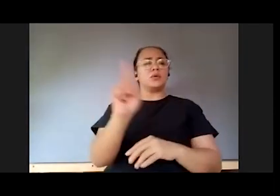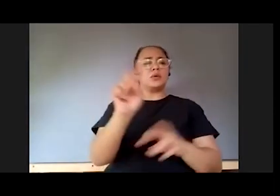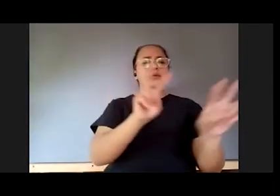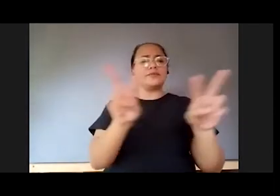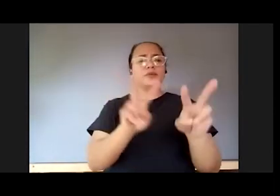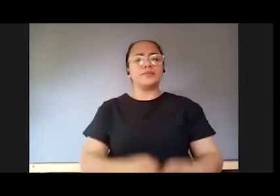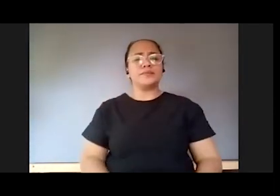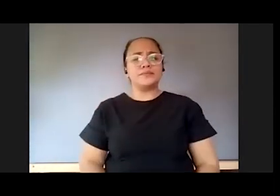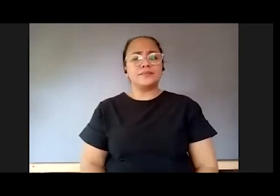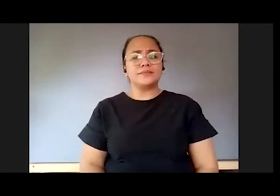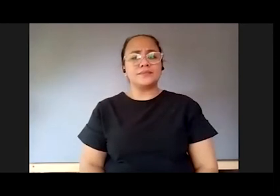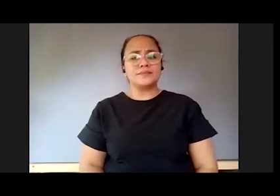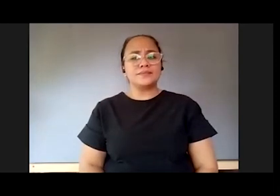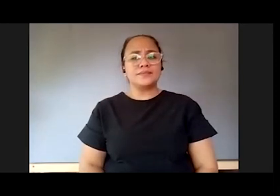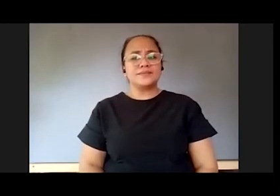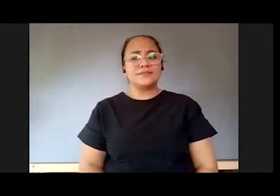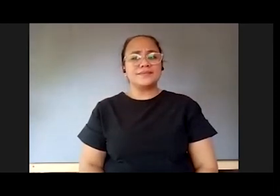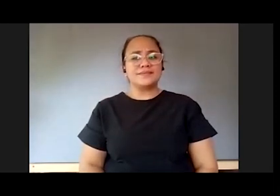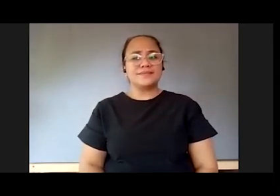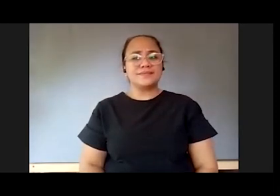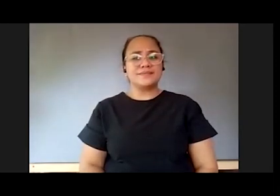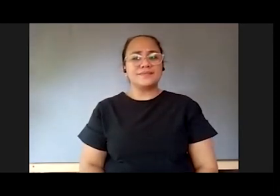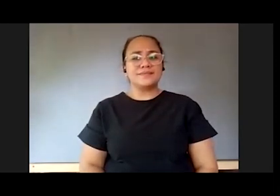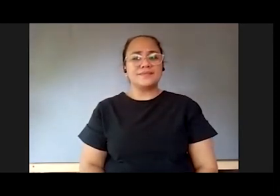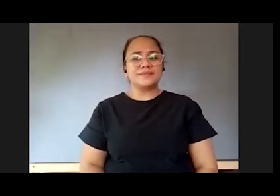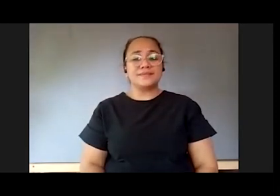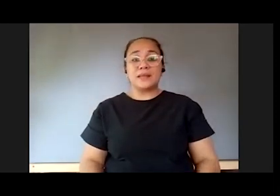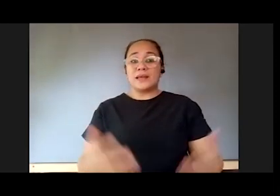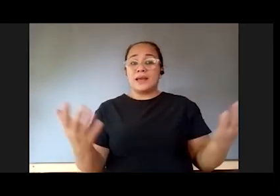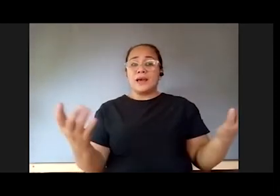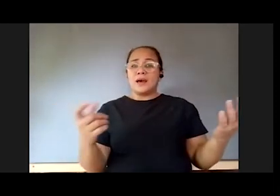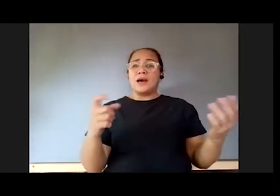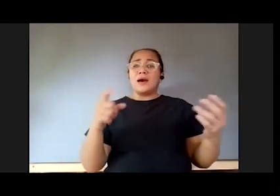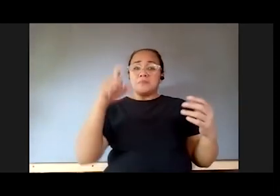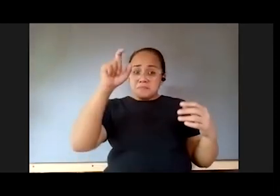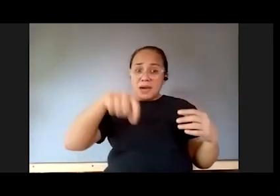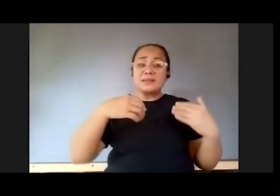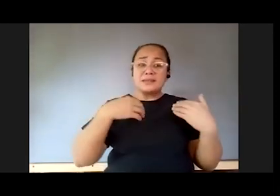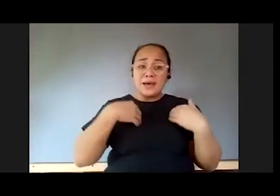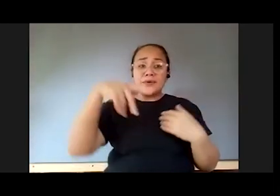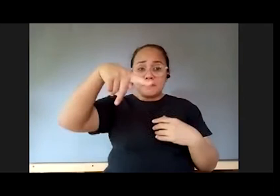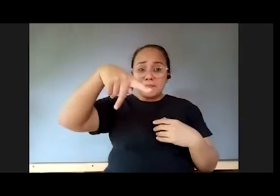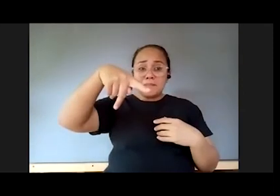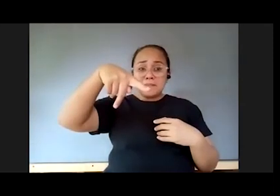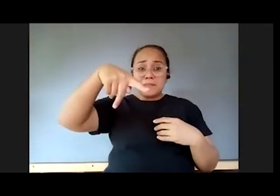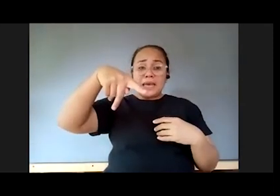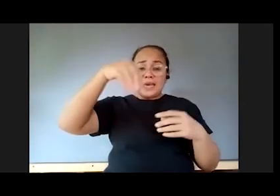There is no verb. Well, there has to be a There's no predicate verb. in every sentence.